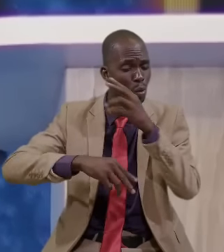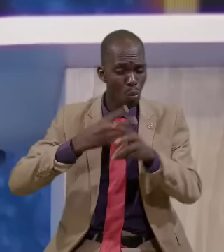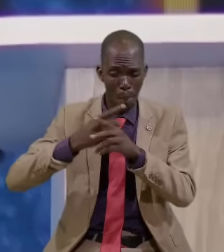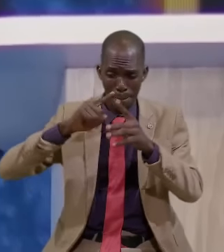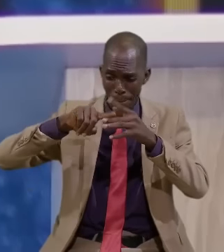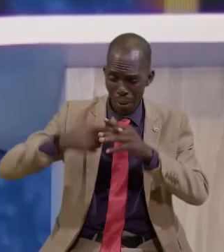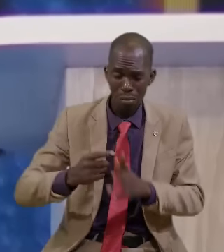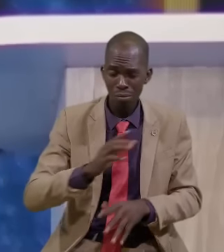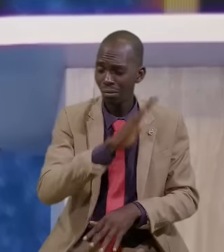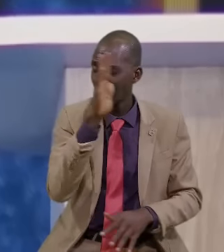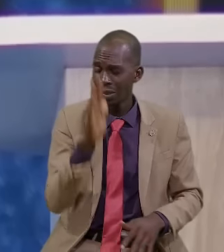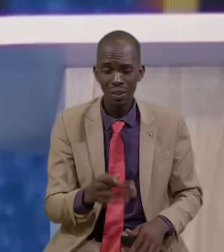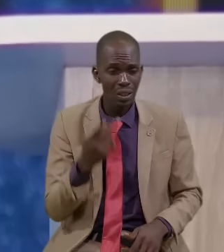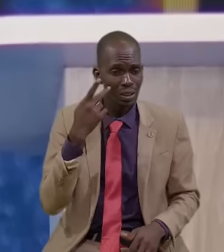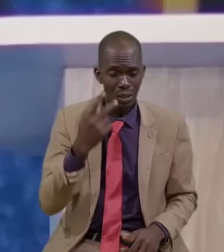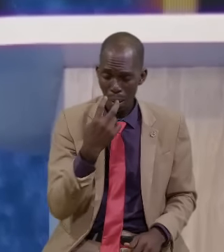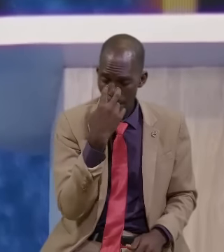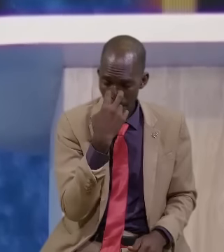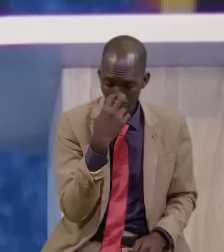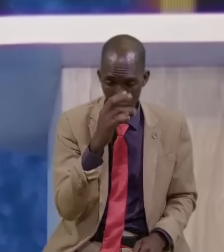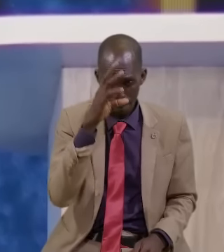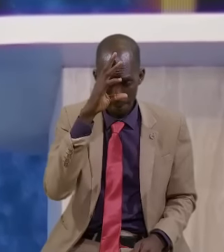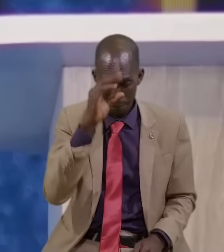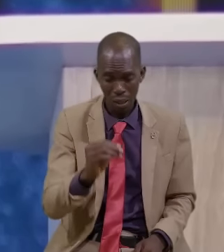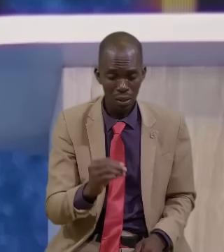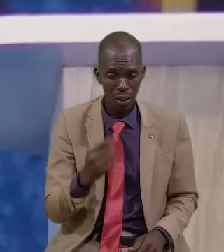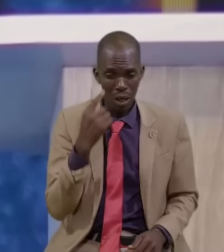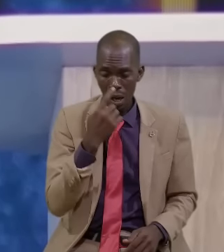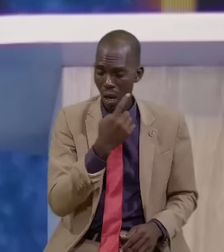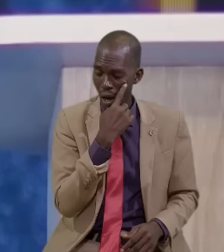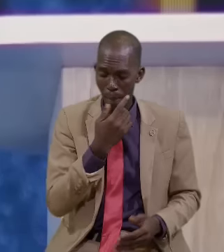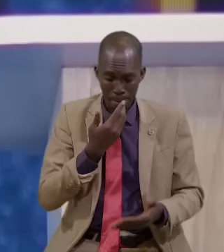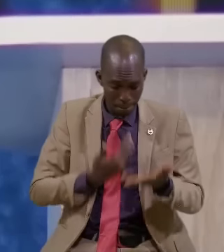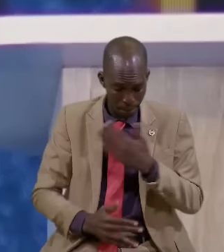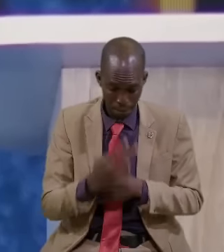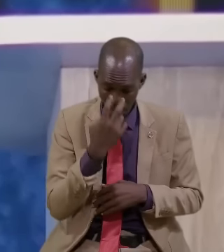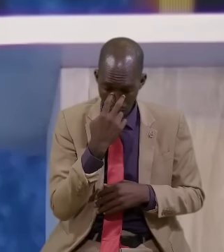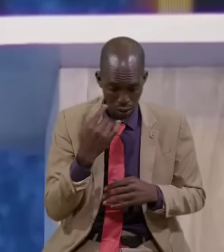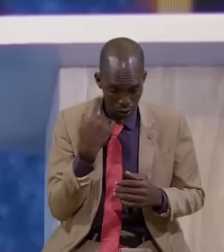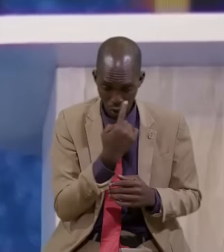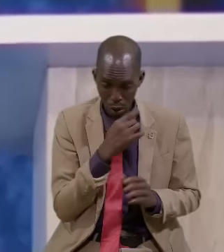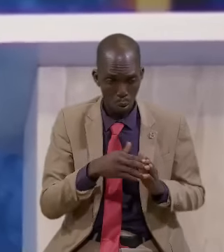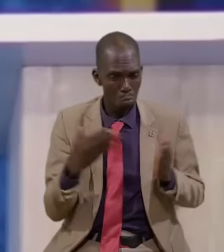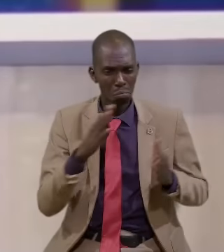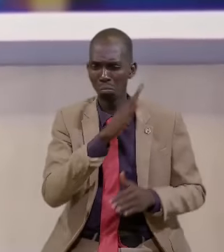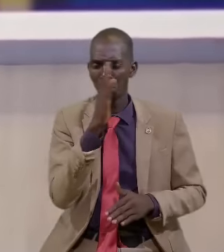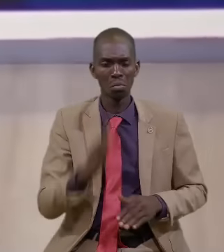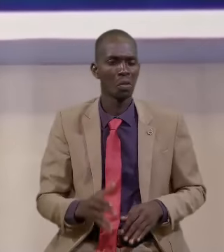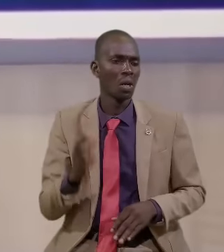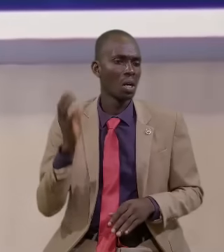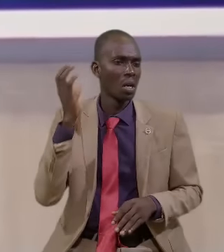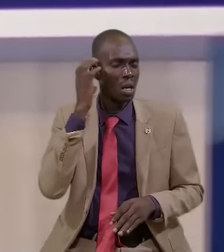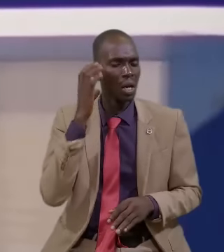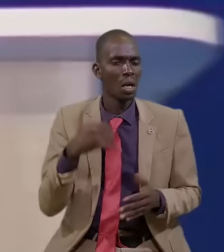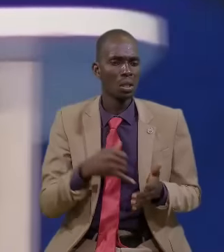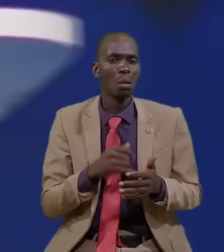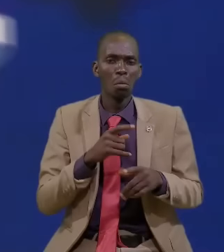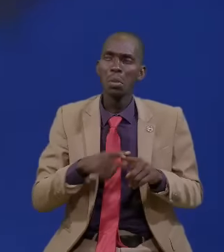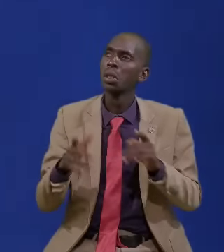the blind that was born blind. And he has done it for me. And so they didn't